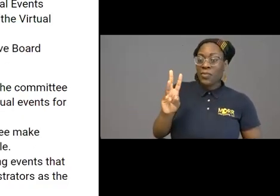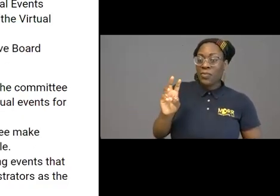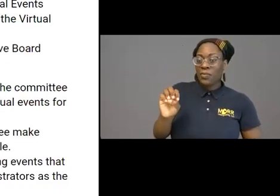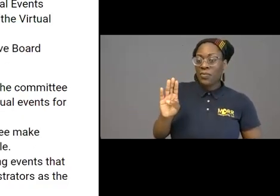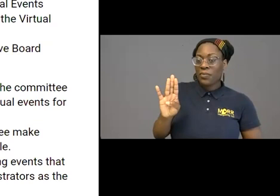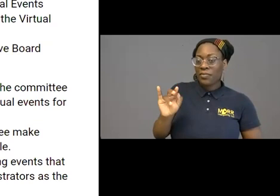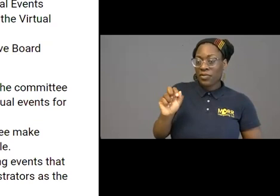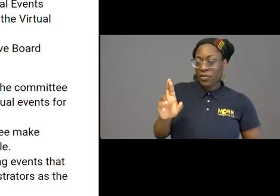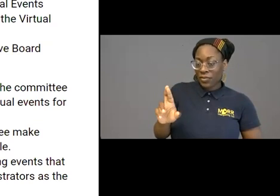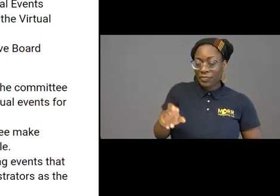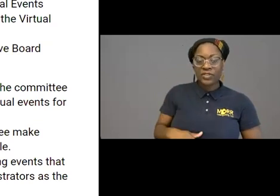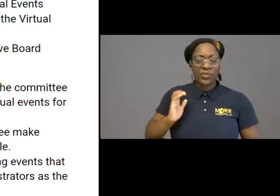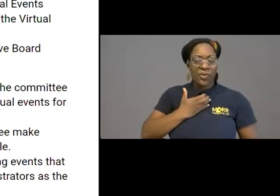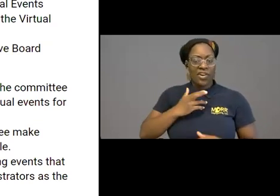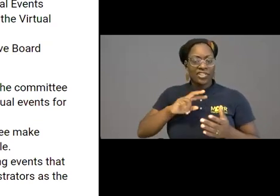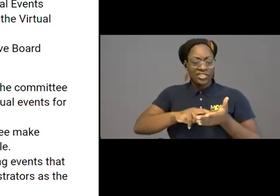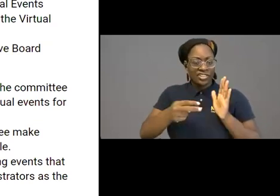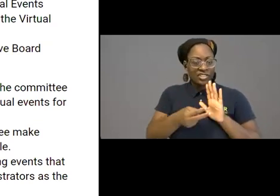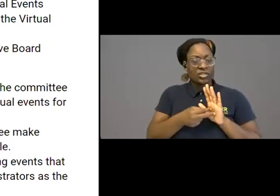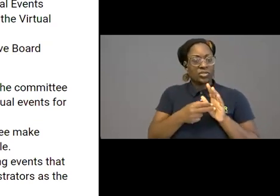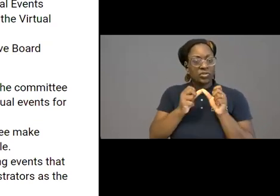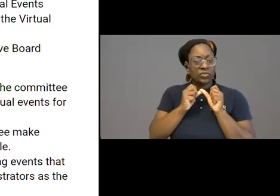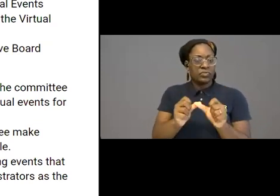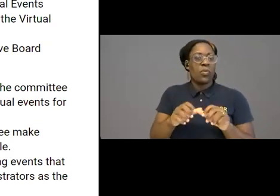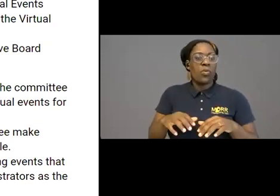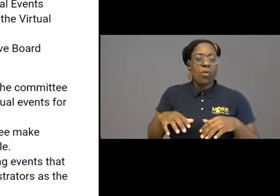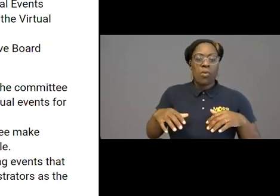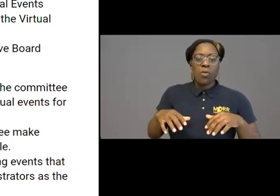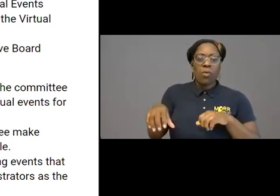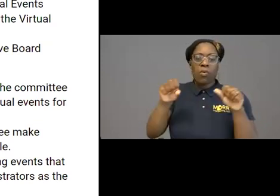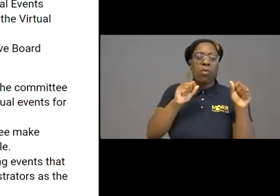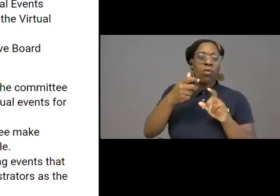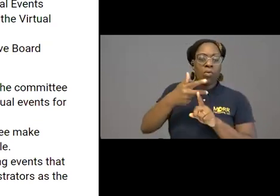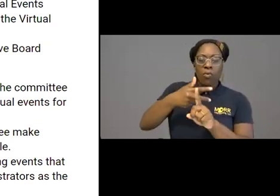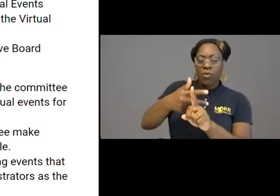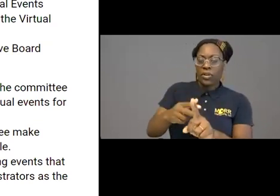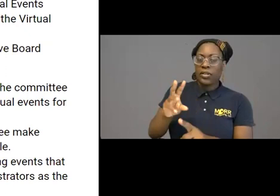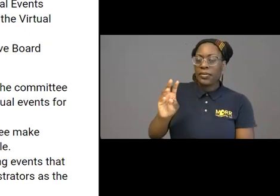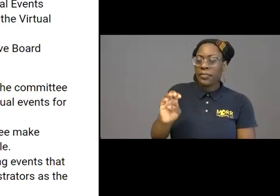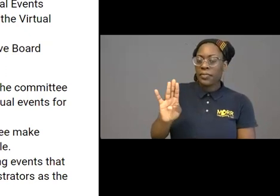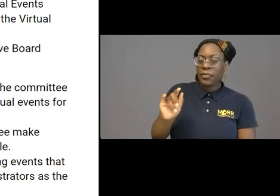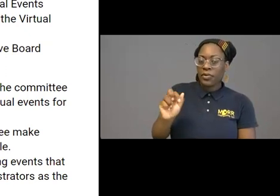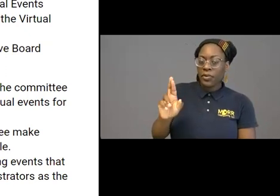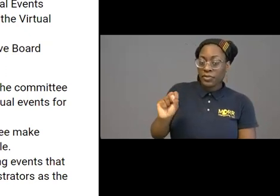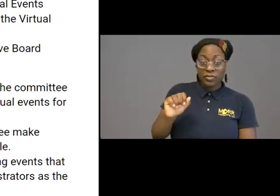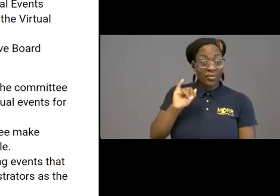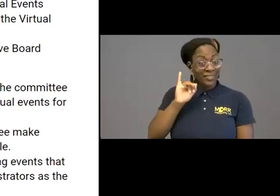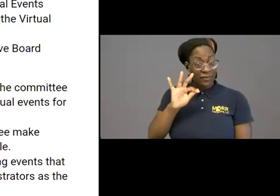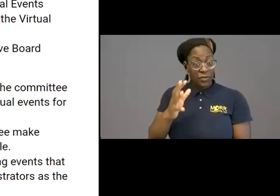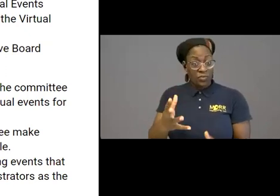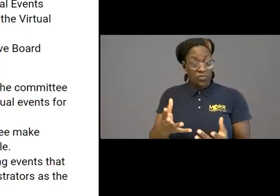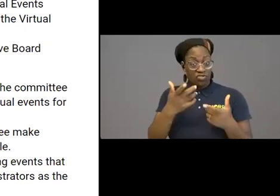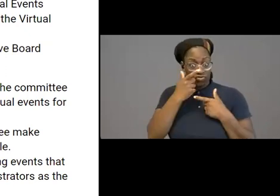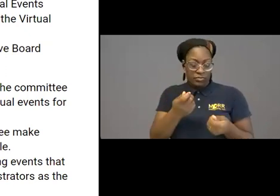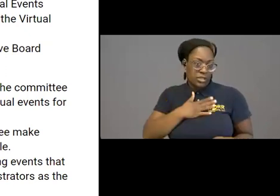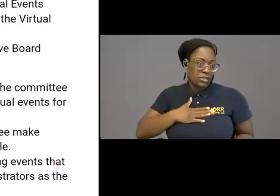On that note, we also currently have an opening. This is for the co-chair for the virtual events committee. This is an